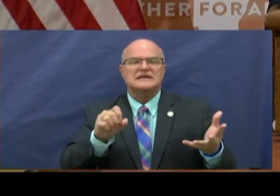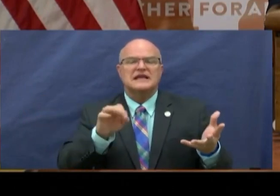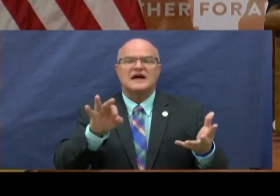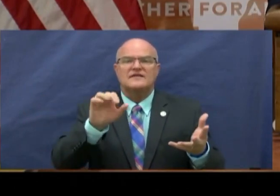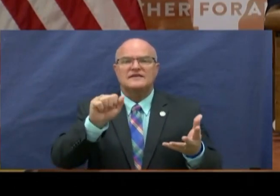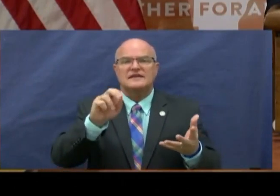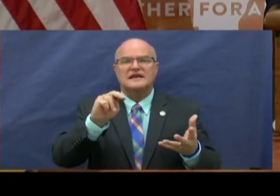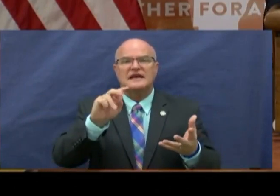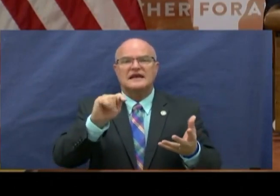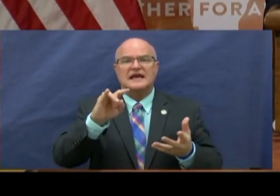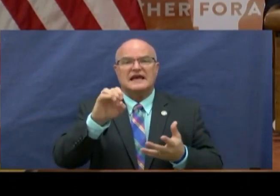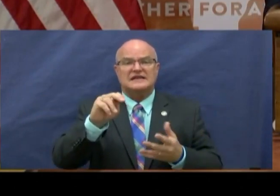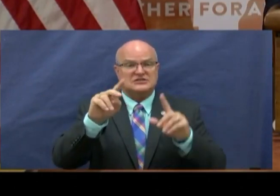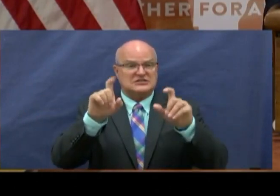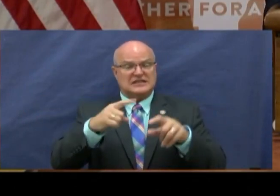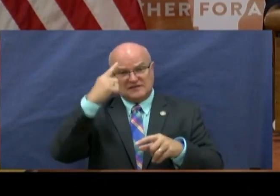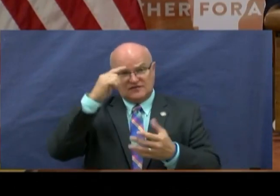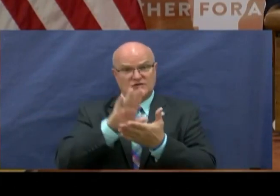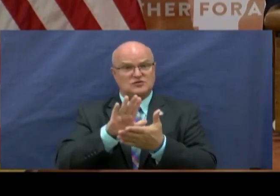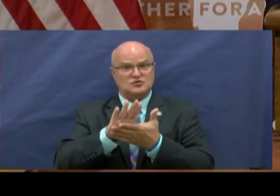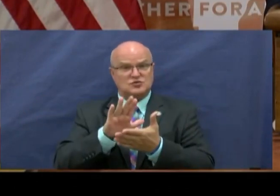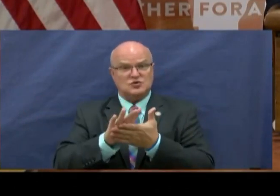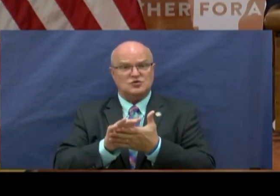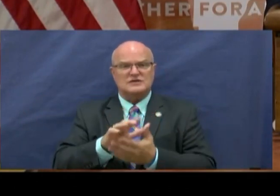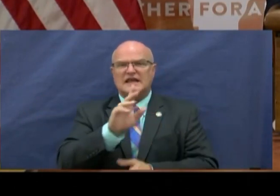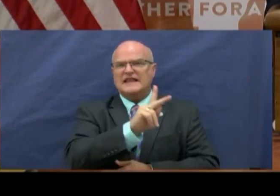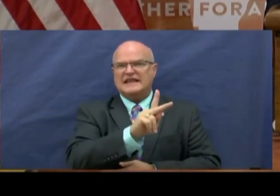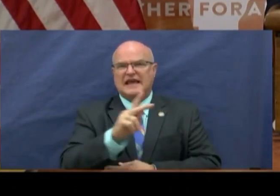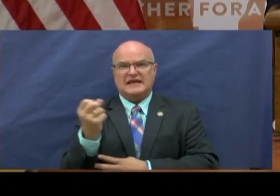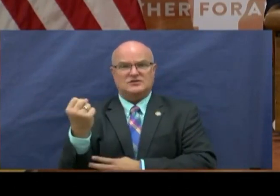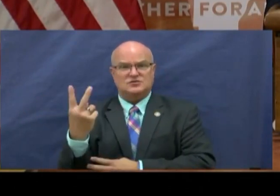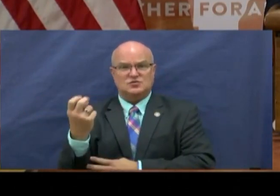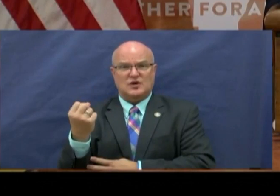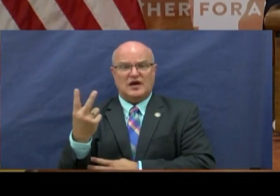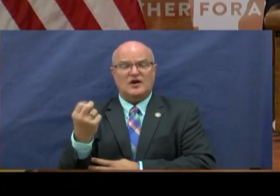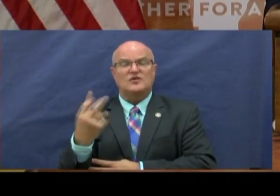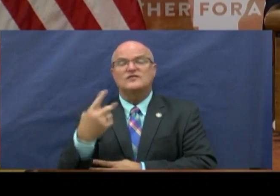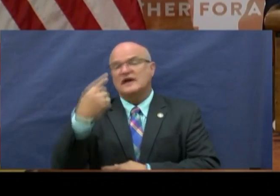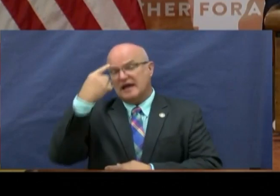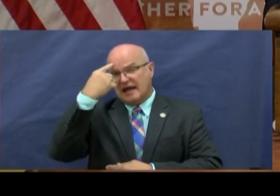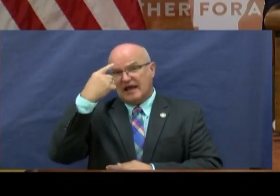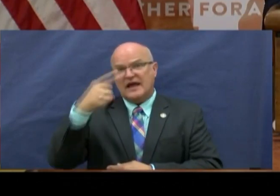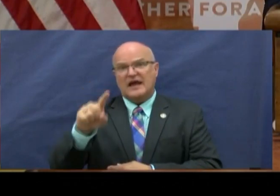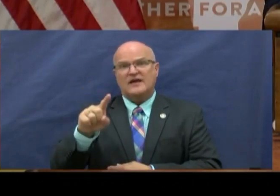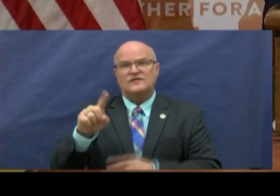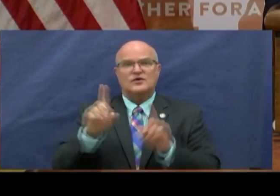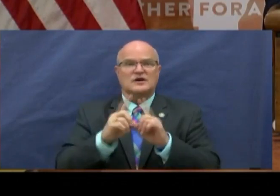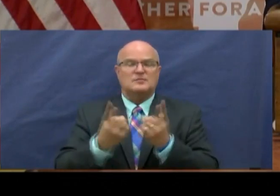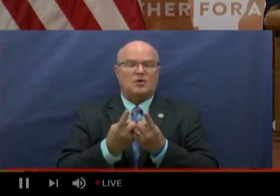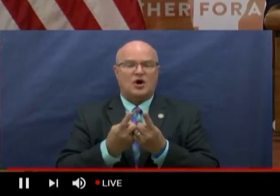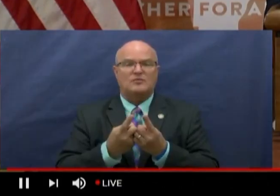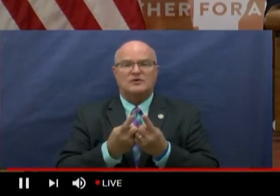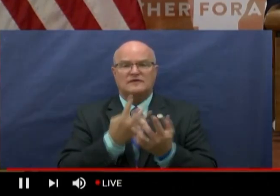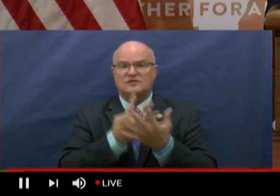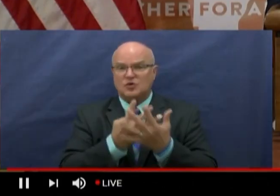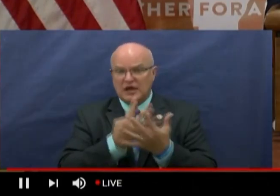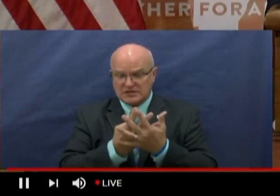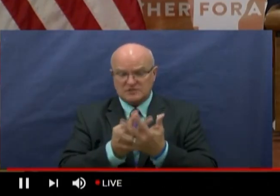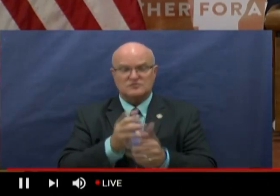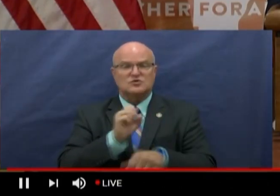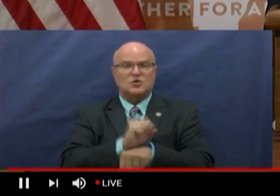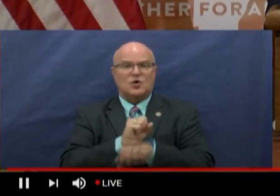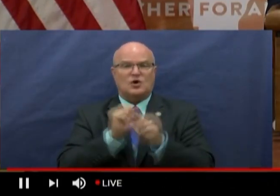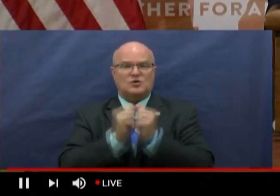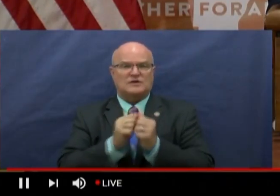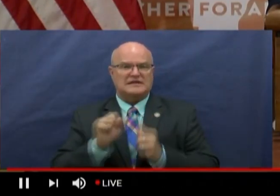antigen test to our schools, K through 12, to our Department of Corrections to work with the